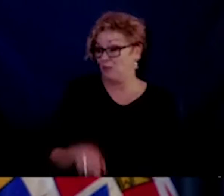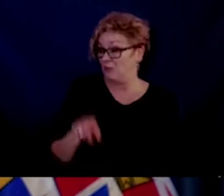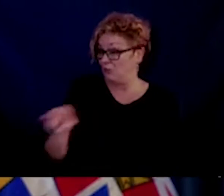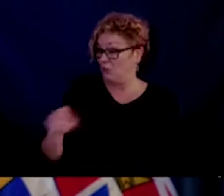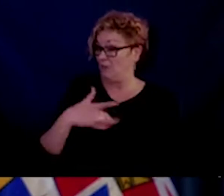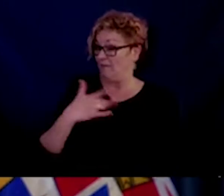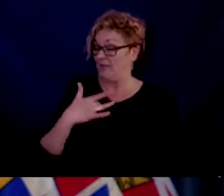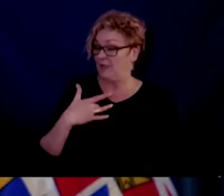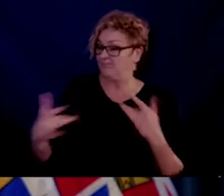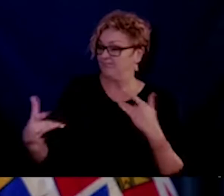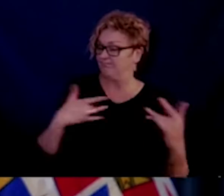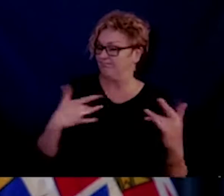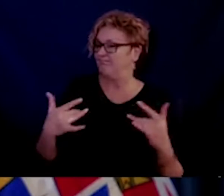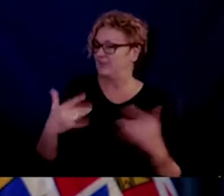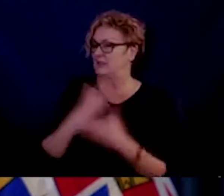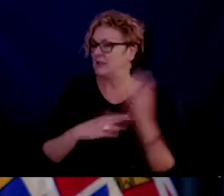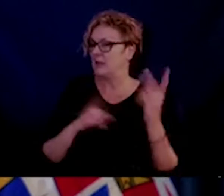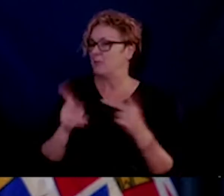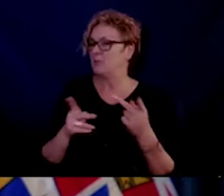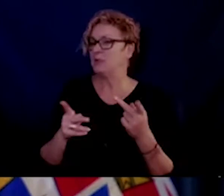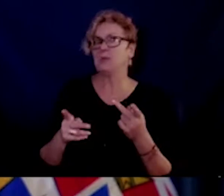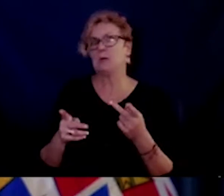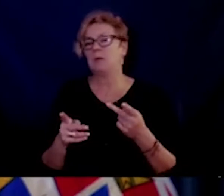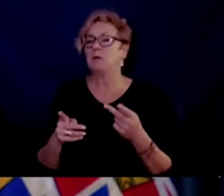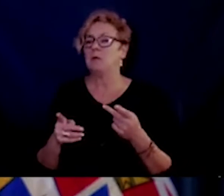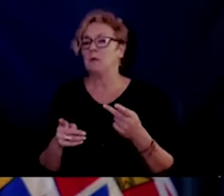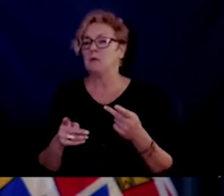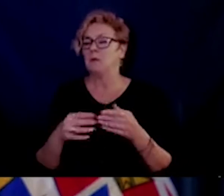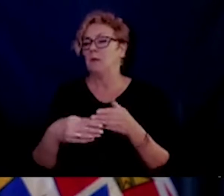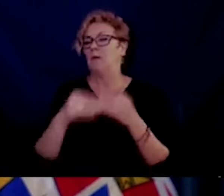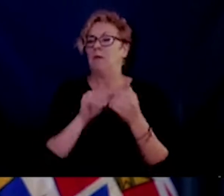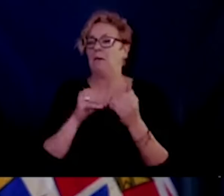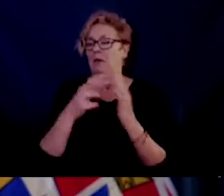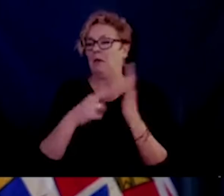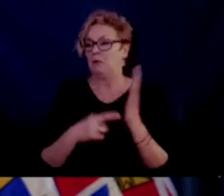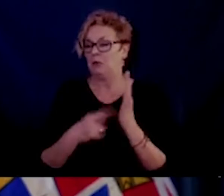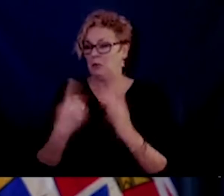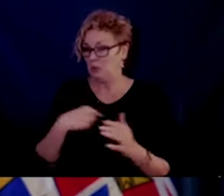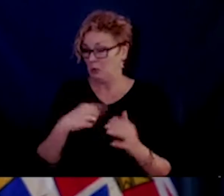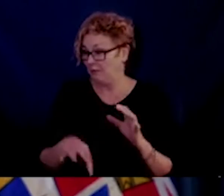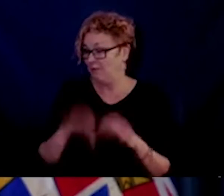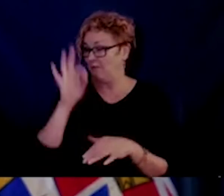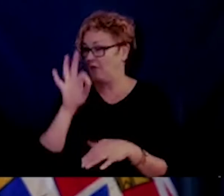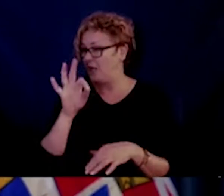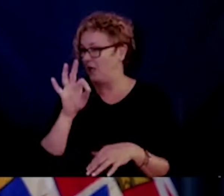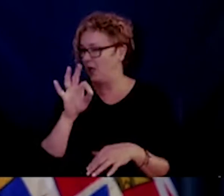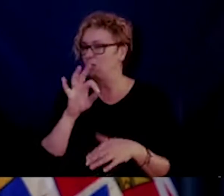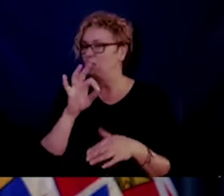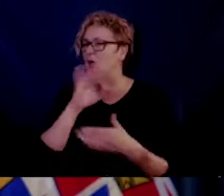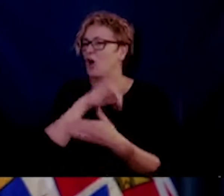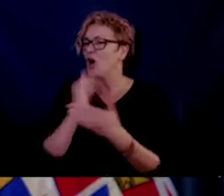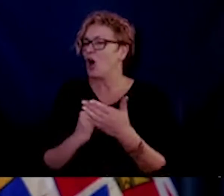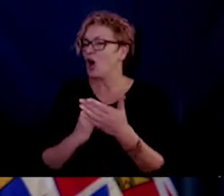say 40, 30? We discovered an arts fundraiser over the weekend that had 500 people spread out